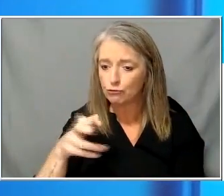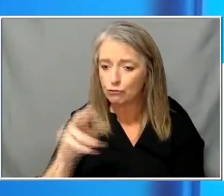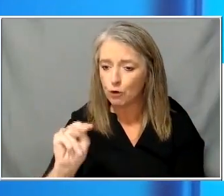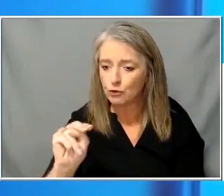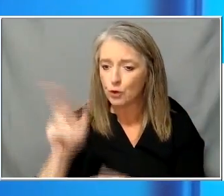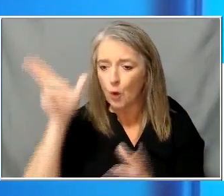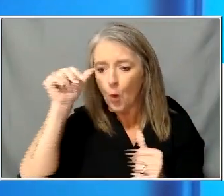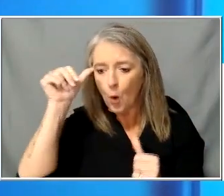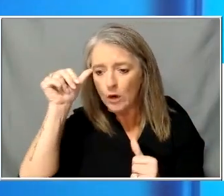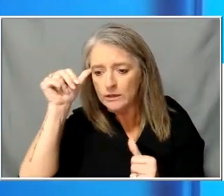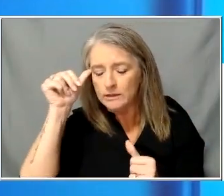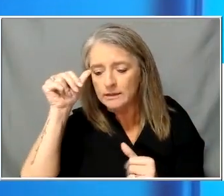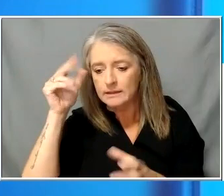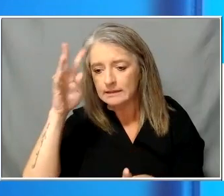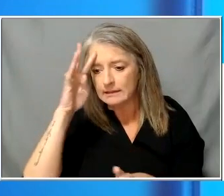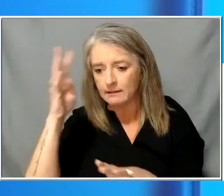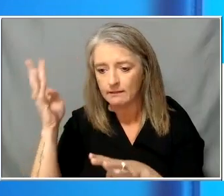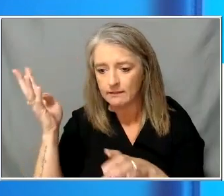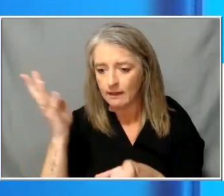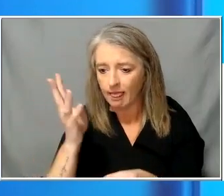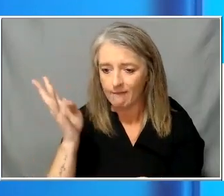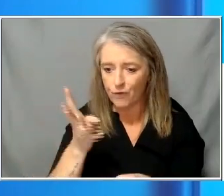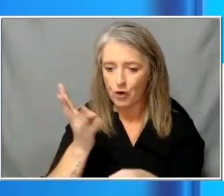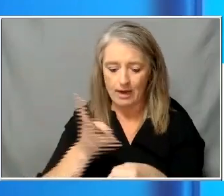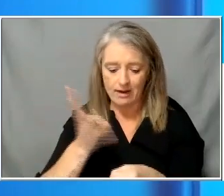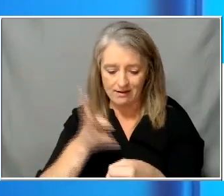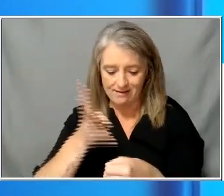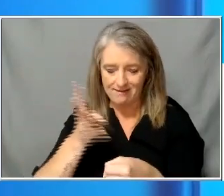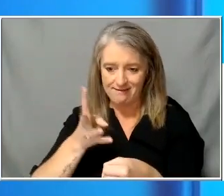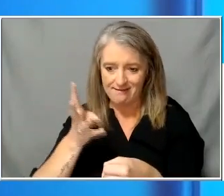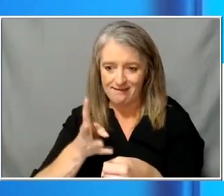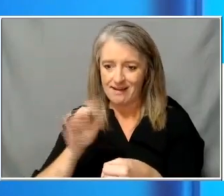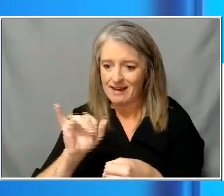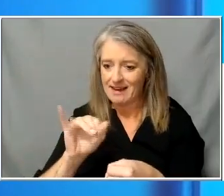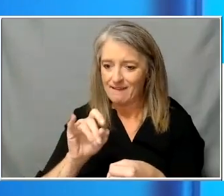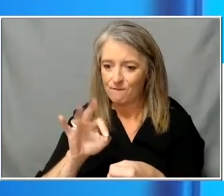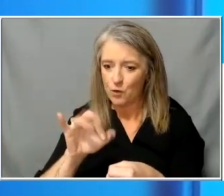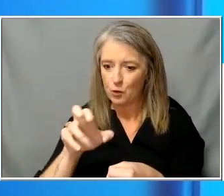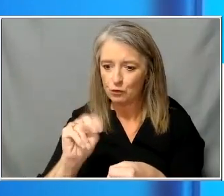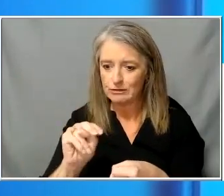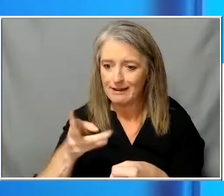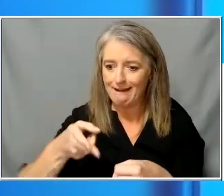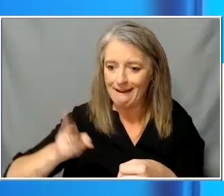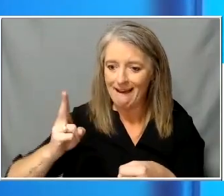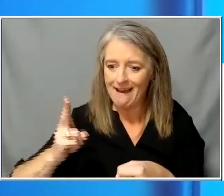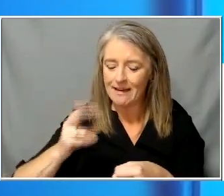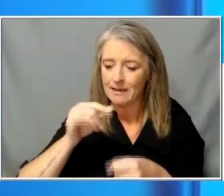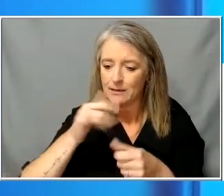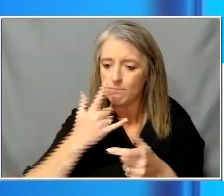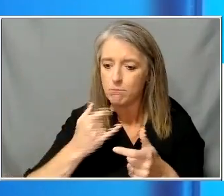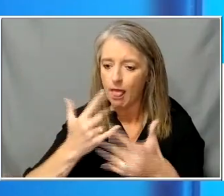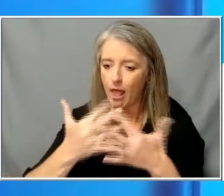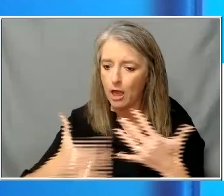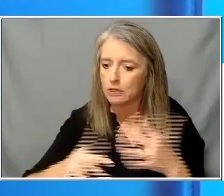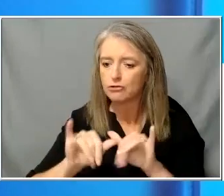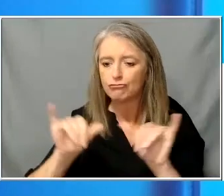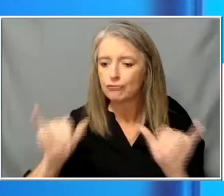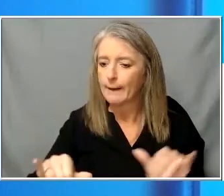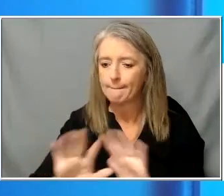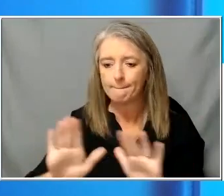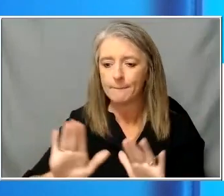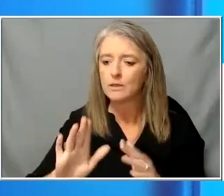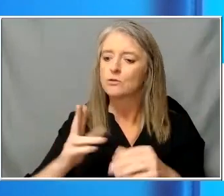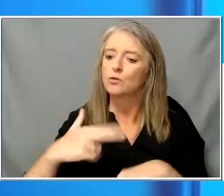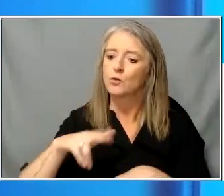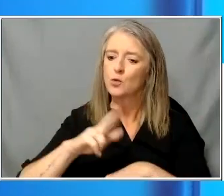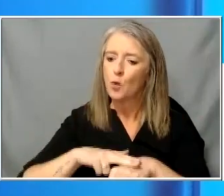delivering the chemotherapy right where you want to, rather than infusing high doses of it into the bloodstream such that all of the normal healthy cells